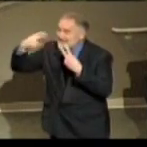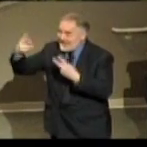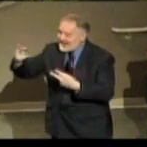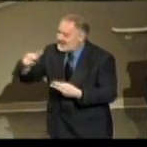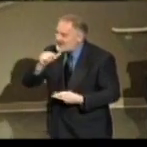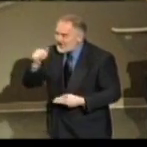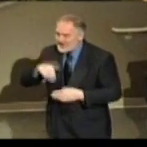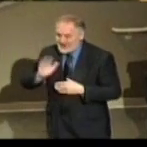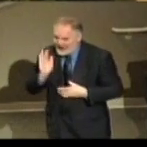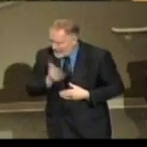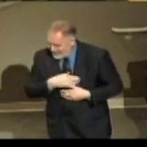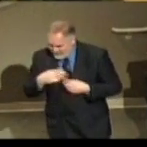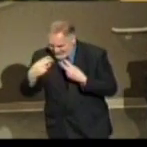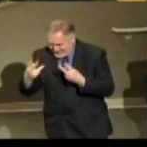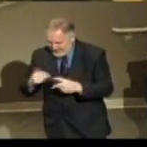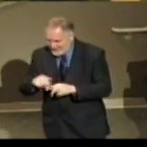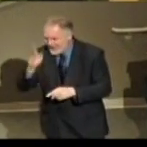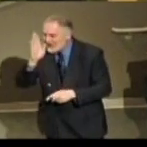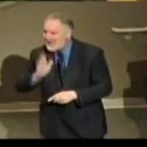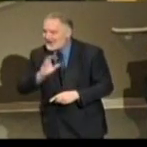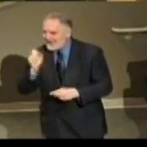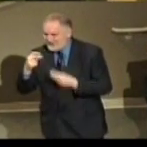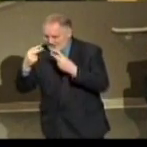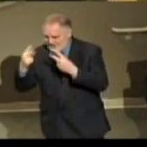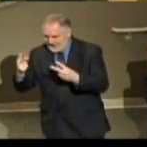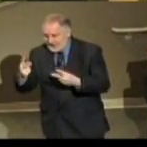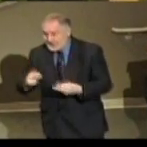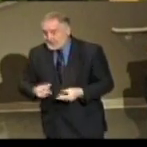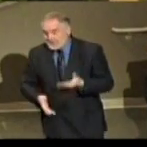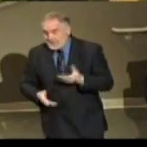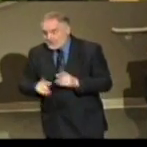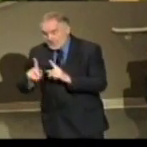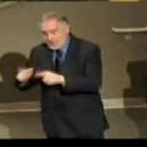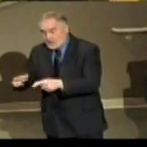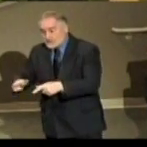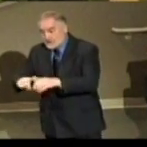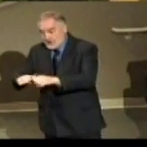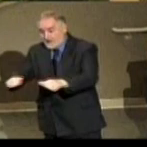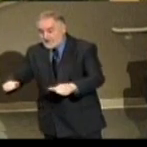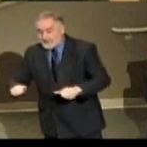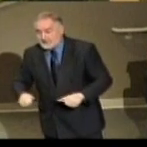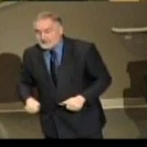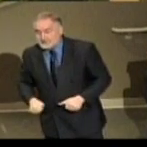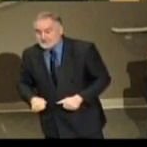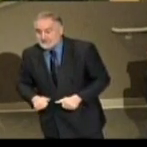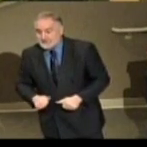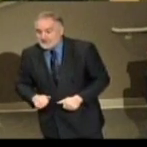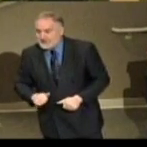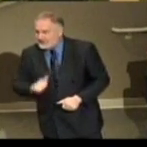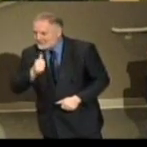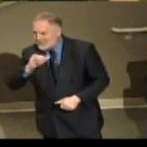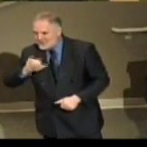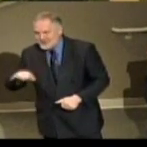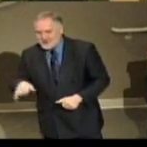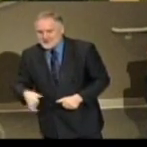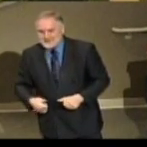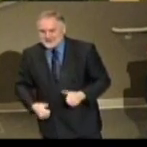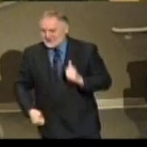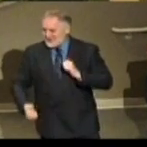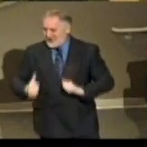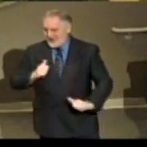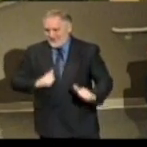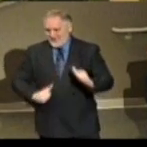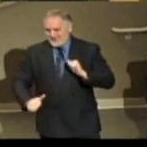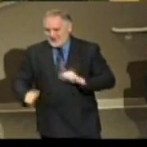sight. I know, you can go to the altar, and it's just a show. But when